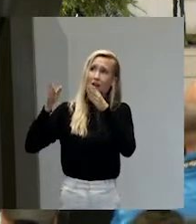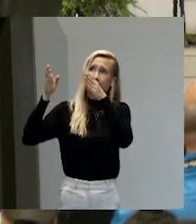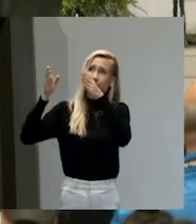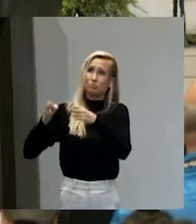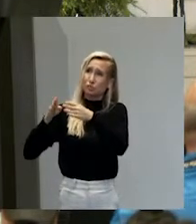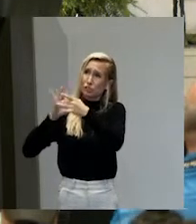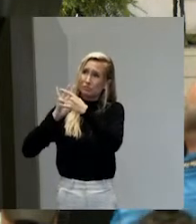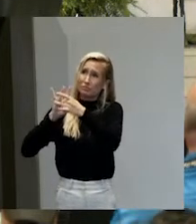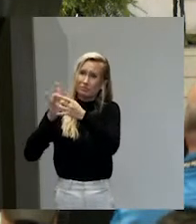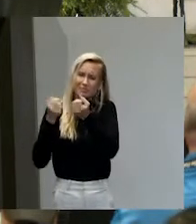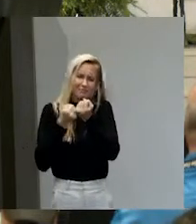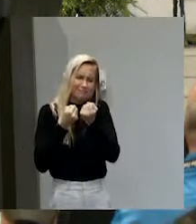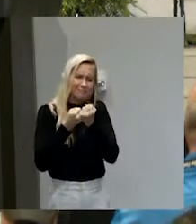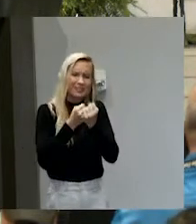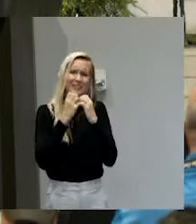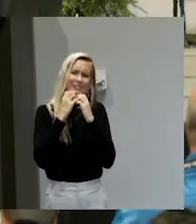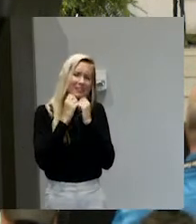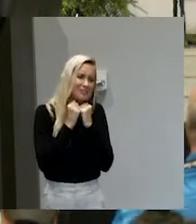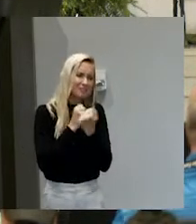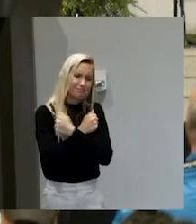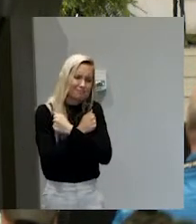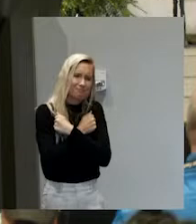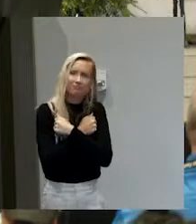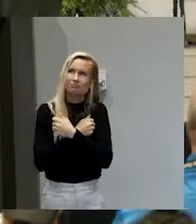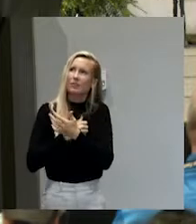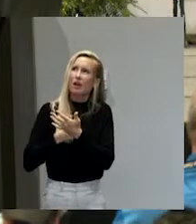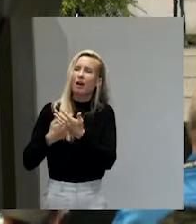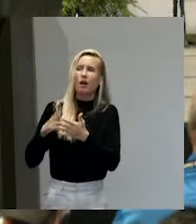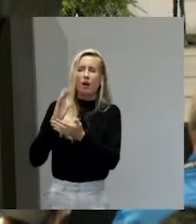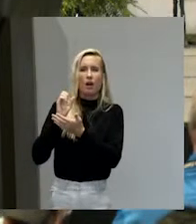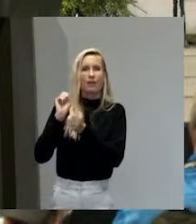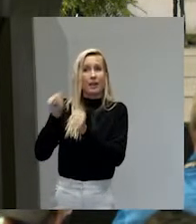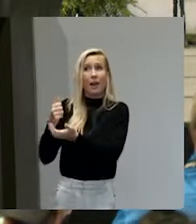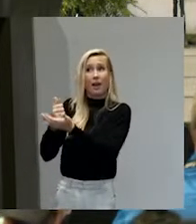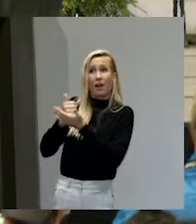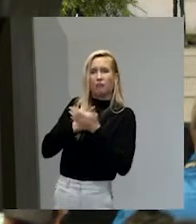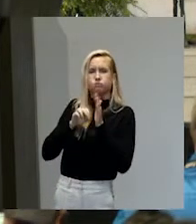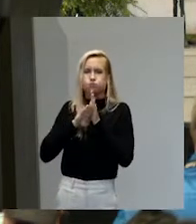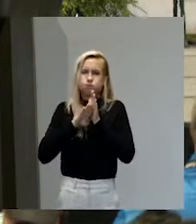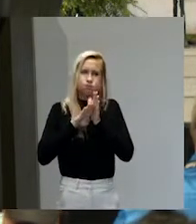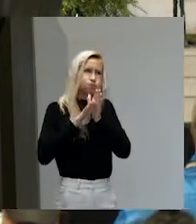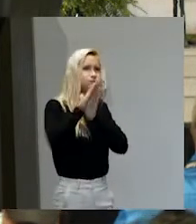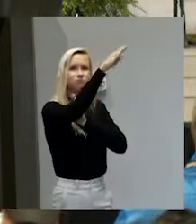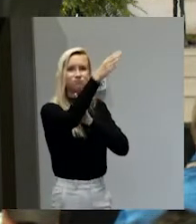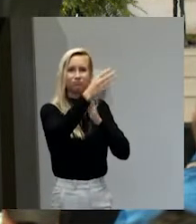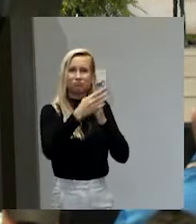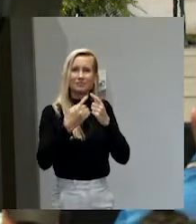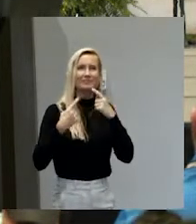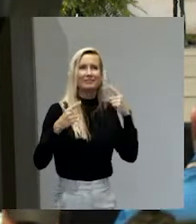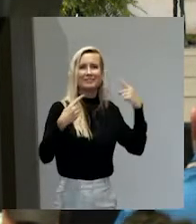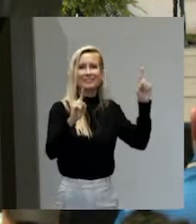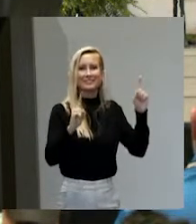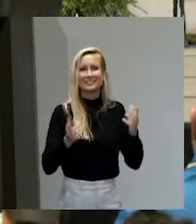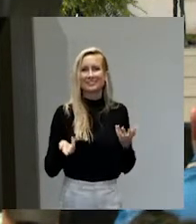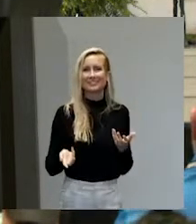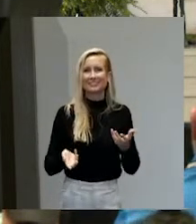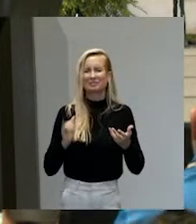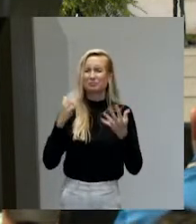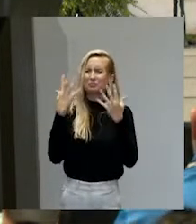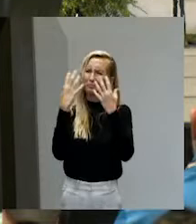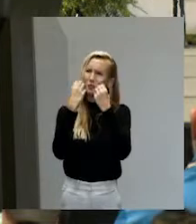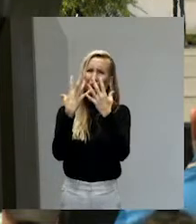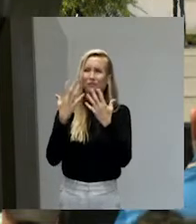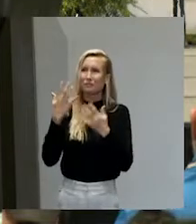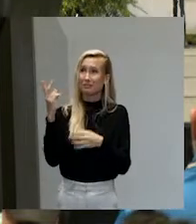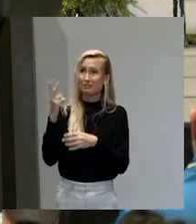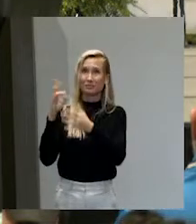thrive. And that was something that I find very beautiful with their relationship. Of course,